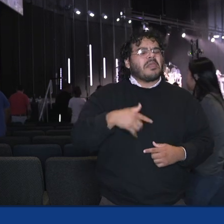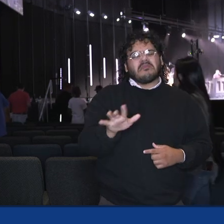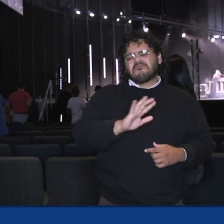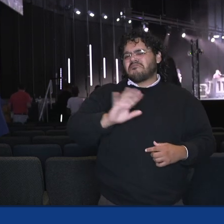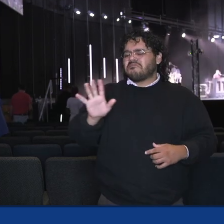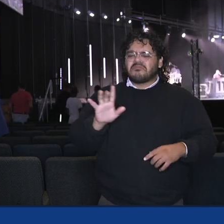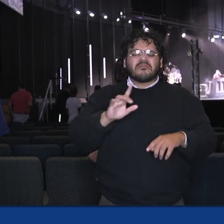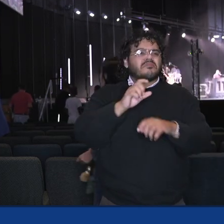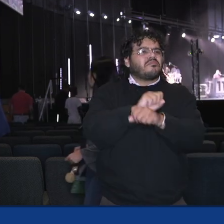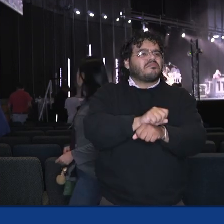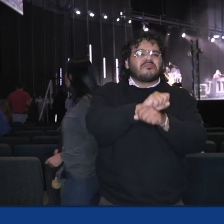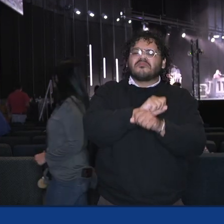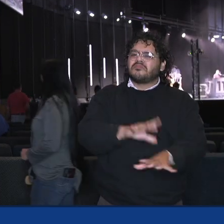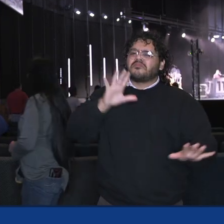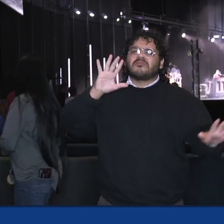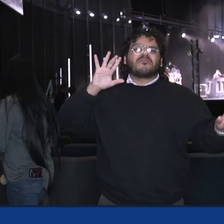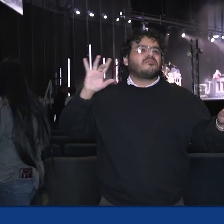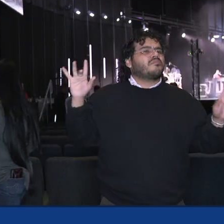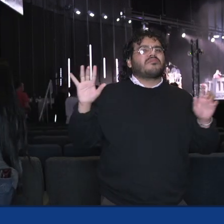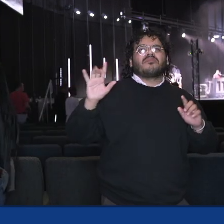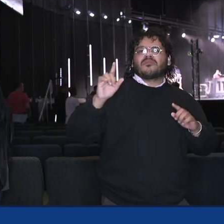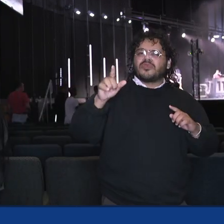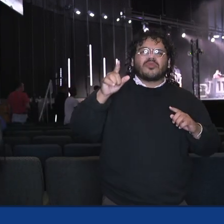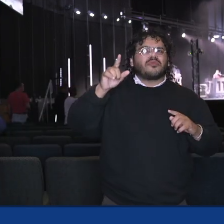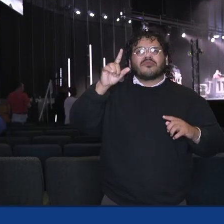Your love has rescued me.